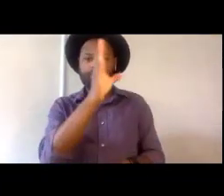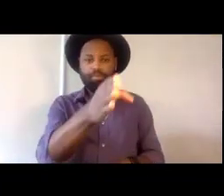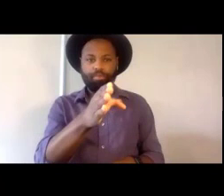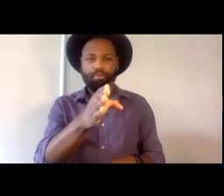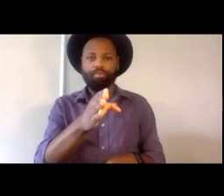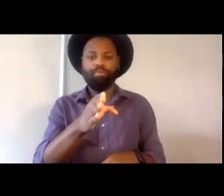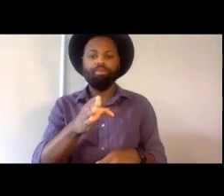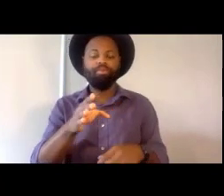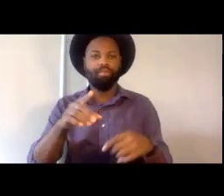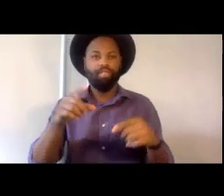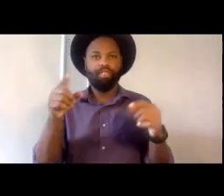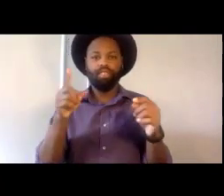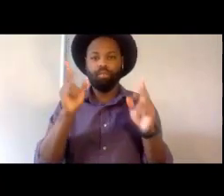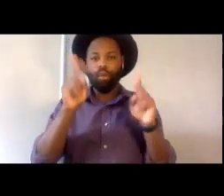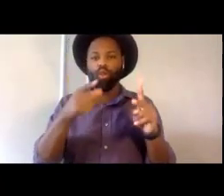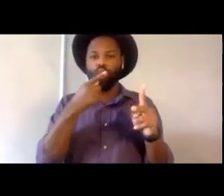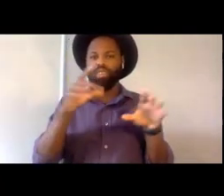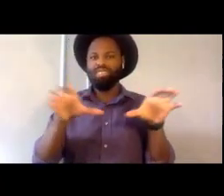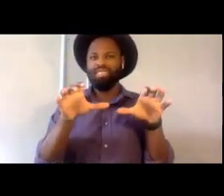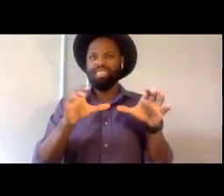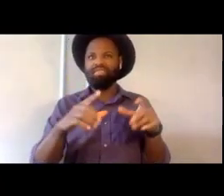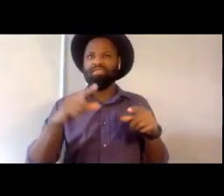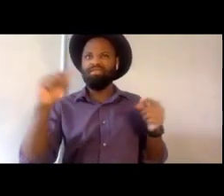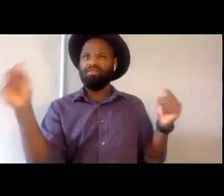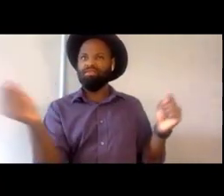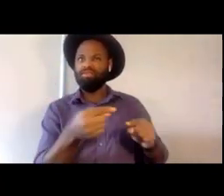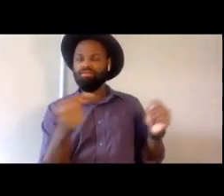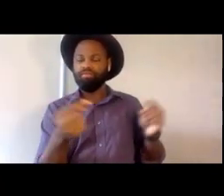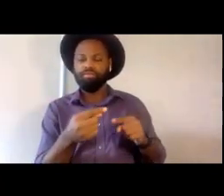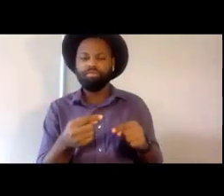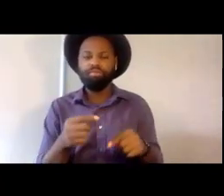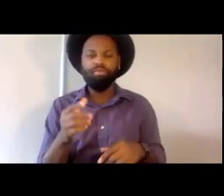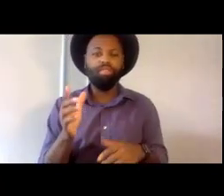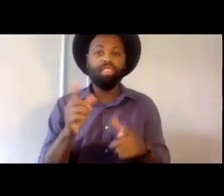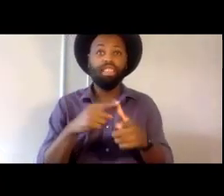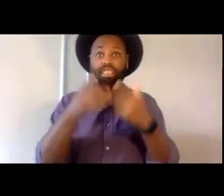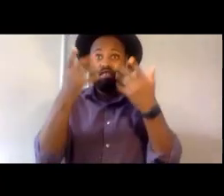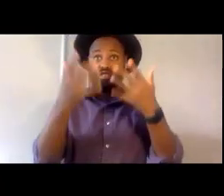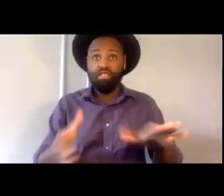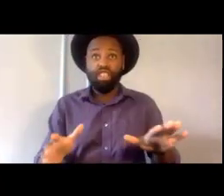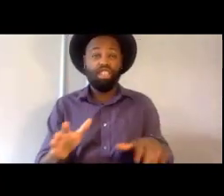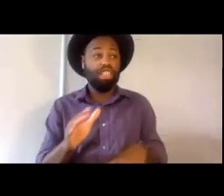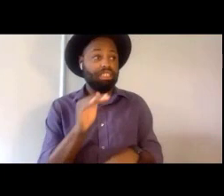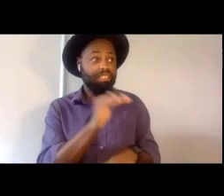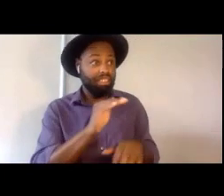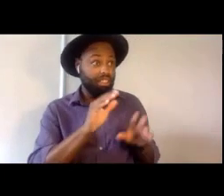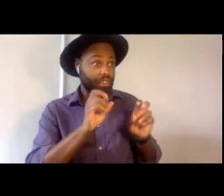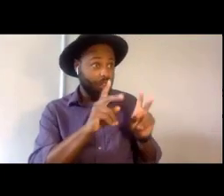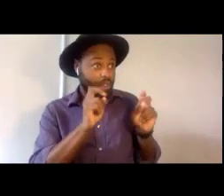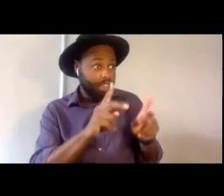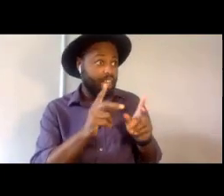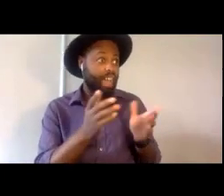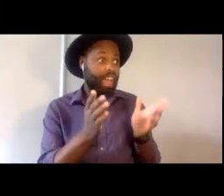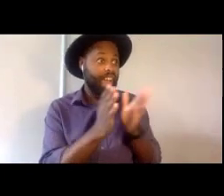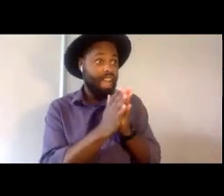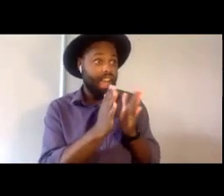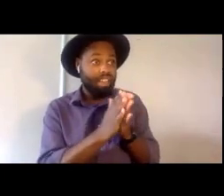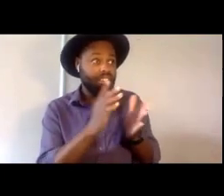was targeted, ask them how they're doing, what you can do to help. Could you create documentation? Could you reach out to the offender? There's